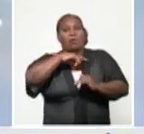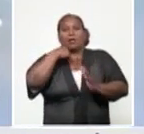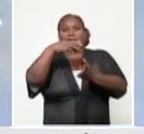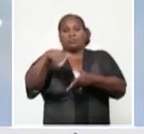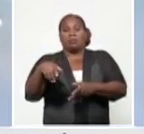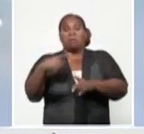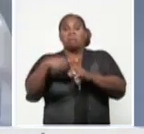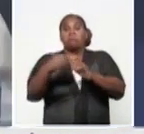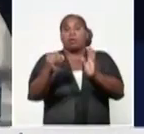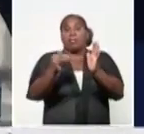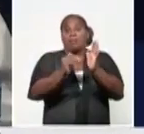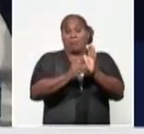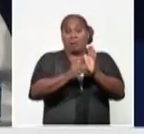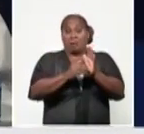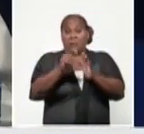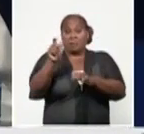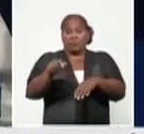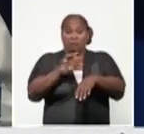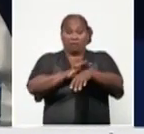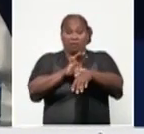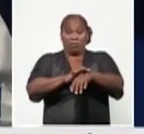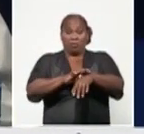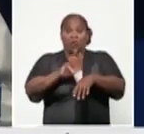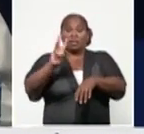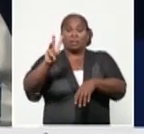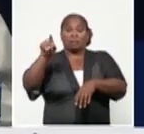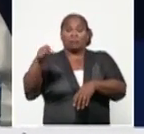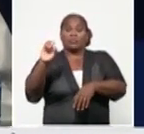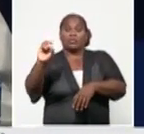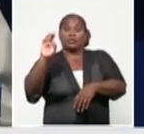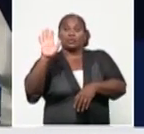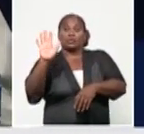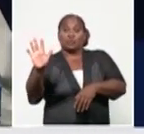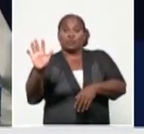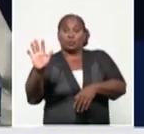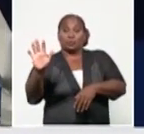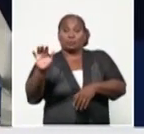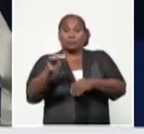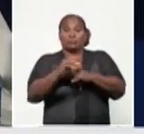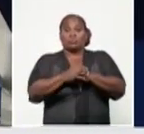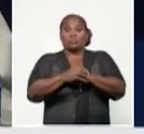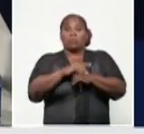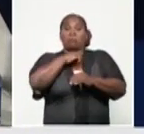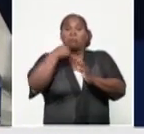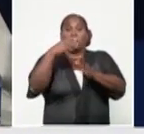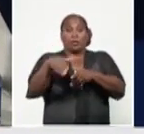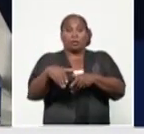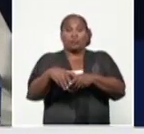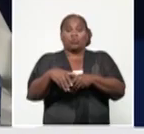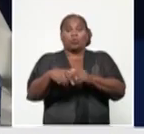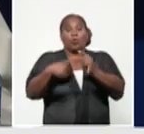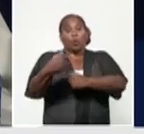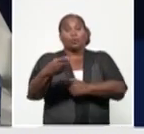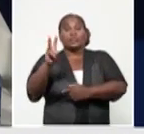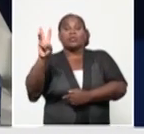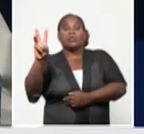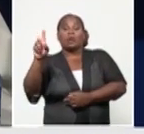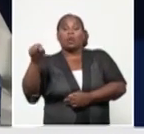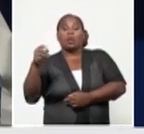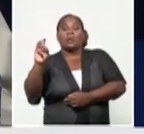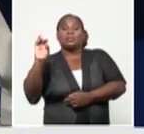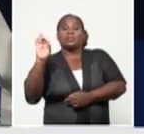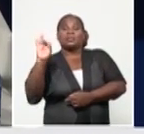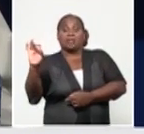3.05%, which, compared with the regional rate of 3.7% and global rate of